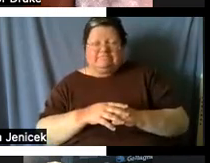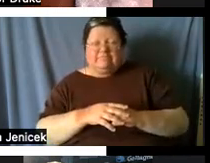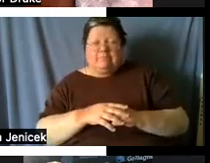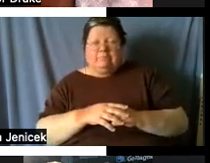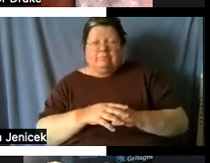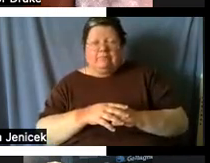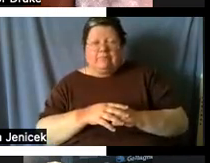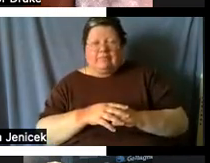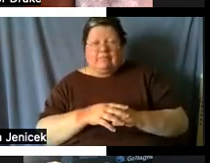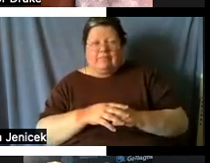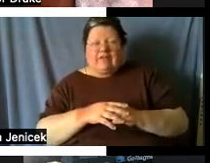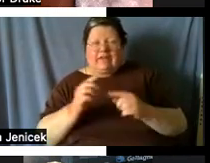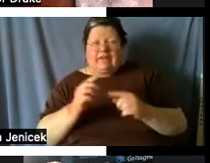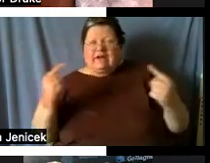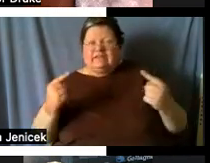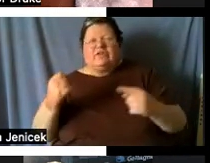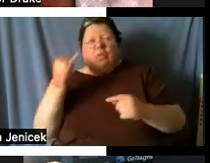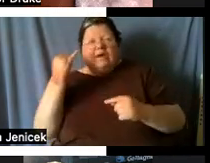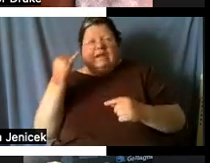In contrast, what if you own